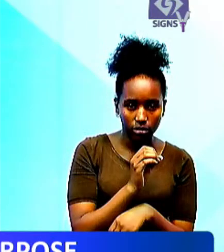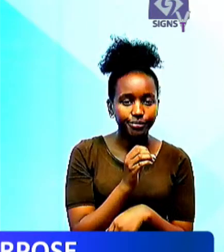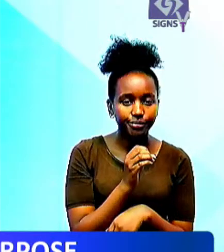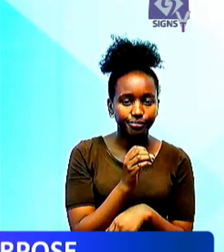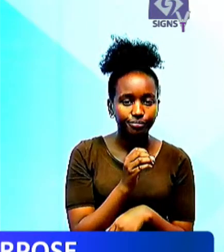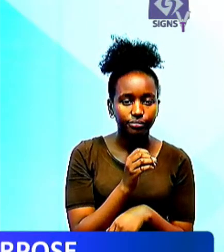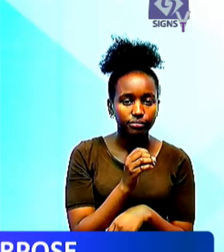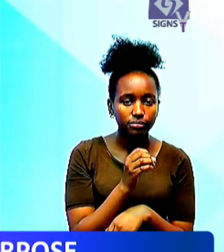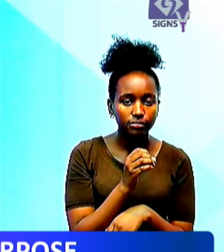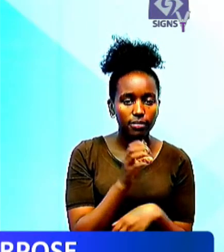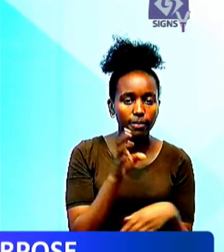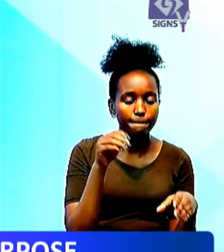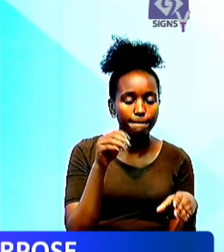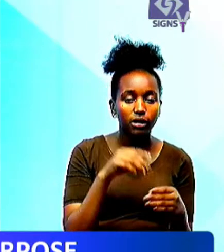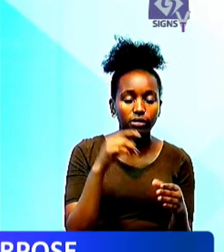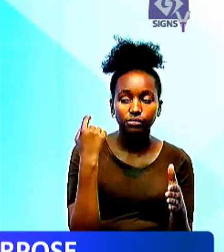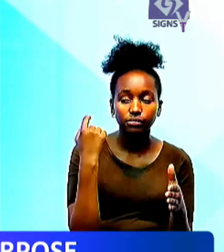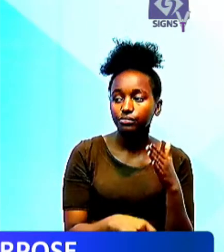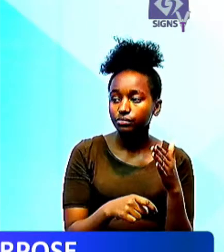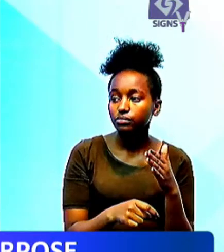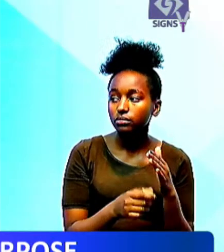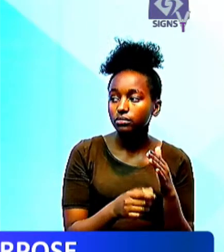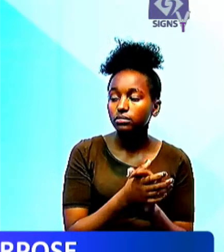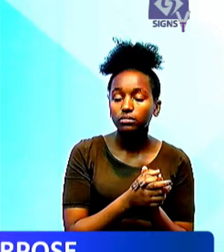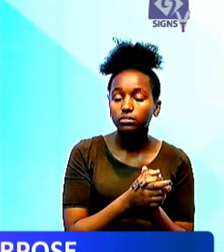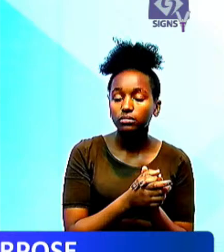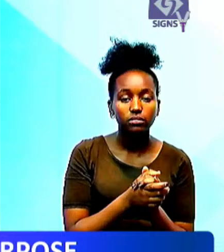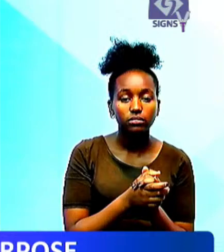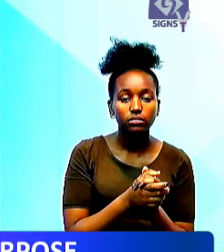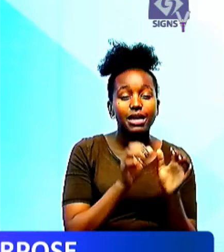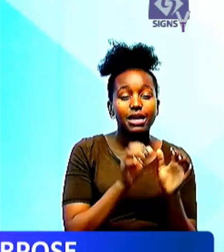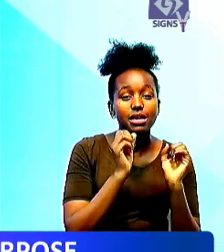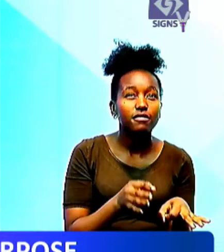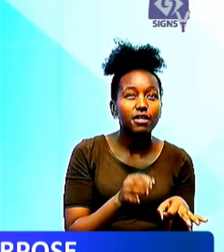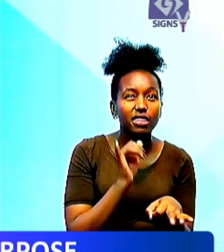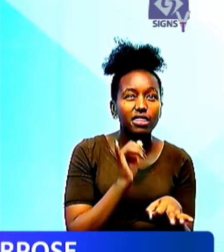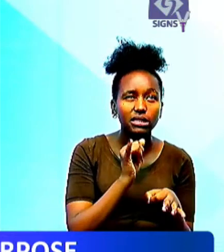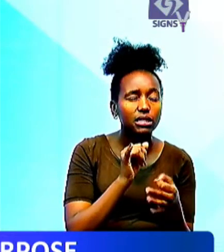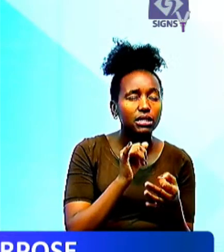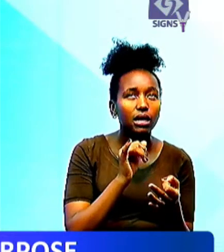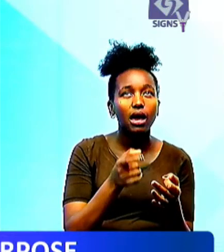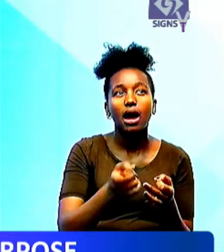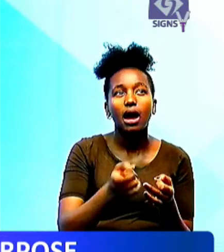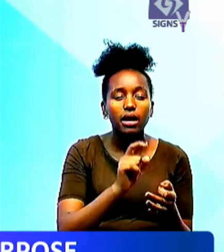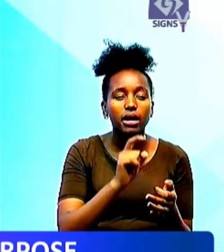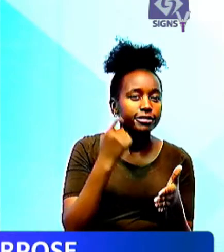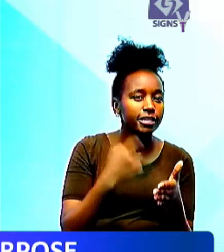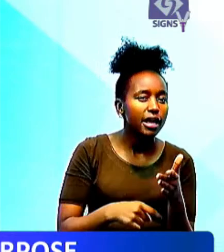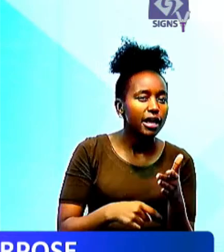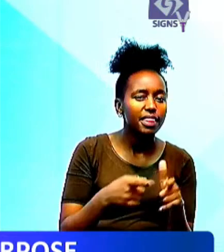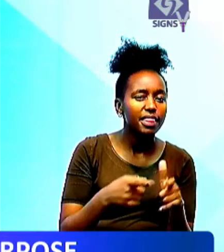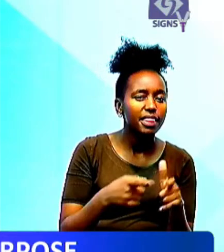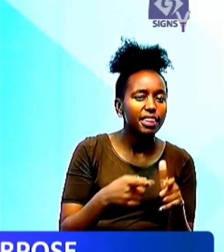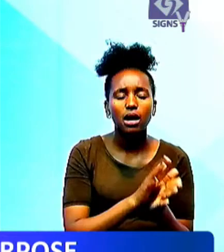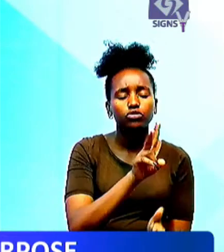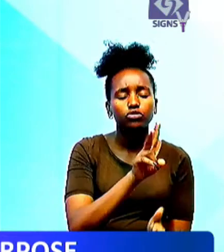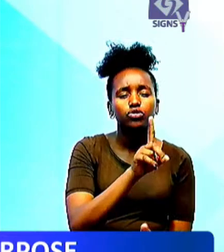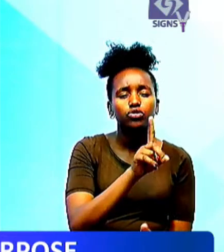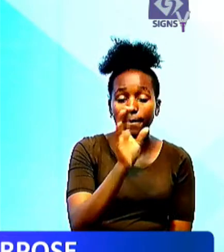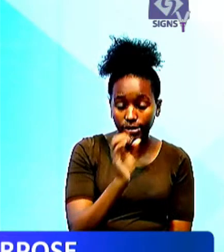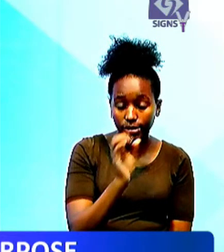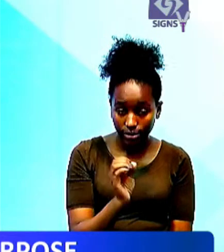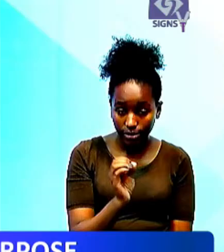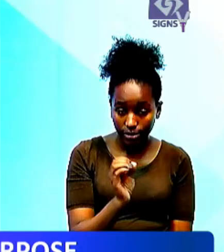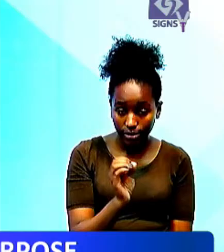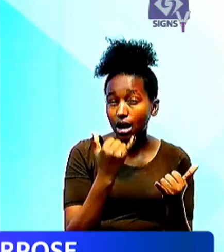18.3% zero tax. Crazy if you are to add tax, that would translate to 20% or 21% if it was a taxable. So